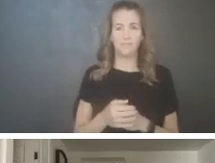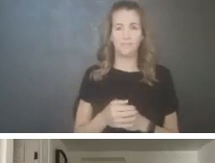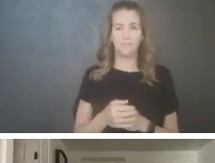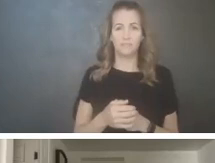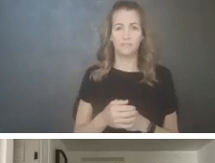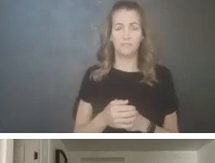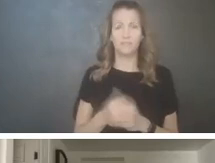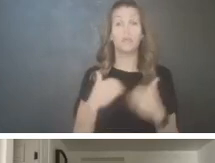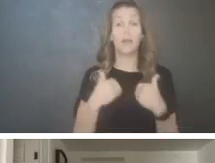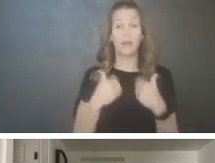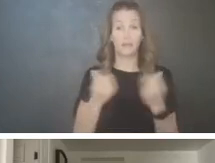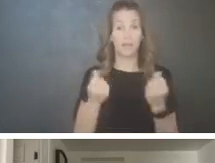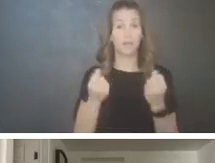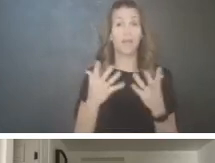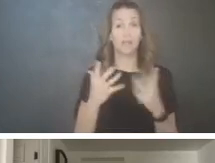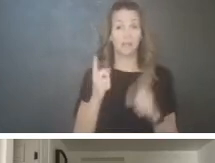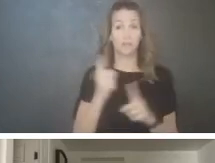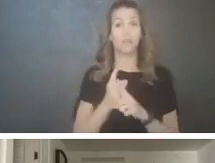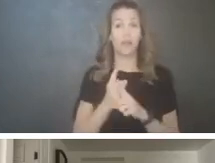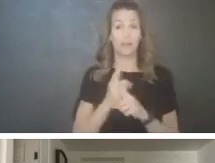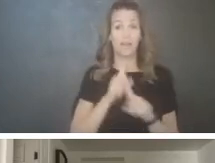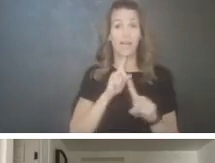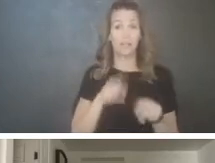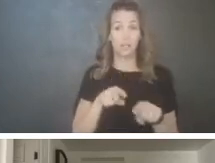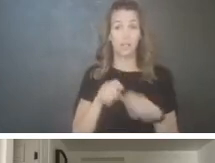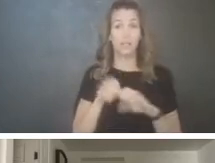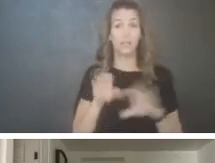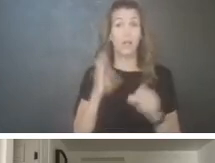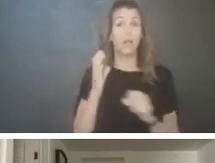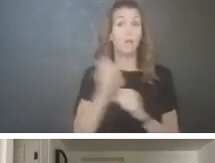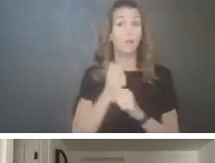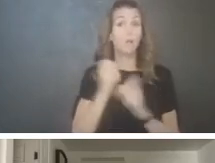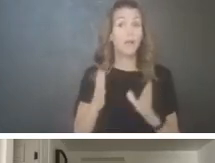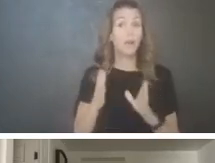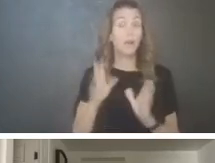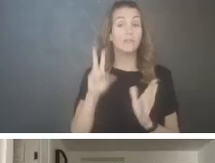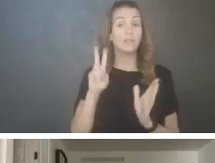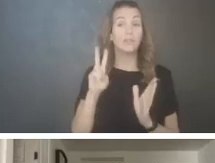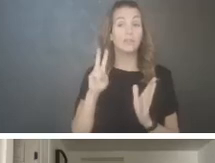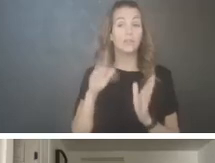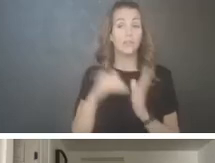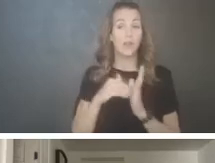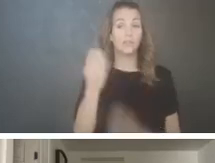So we have lots of correct answers in the chat, and our winner answer is 2014.